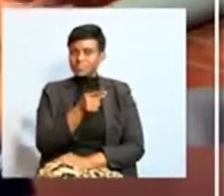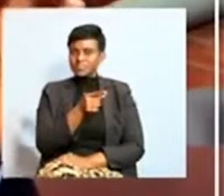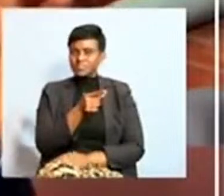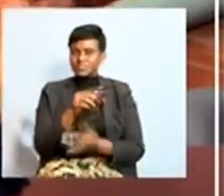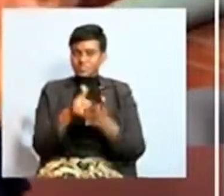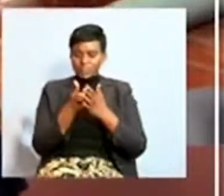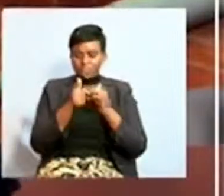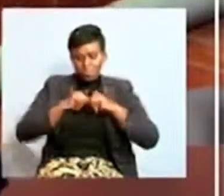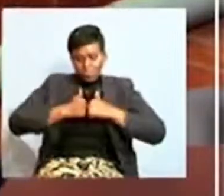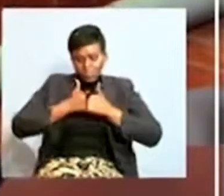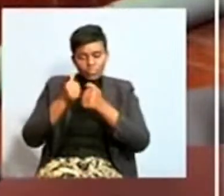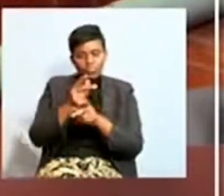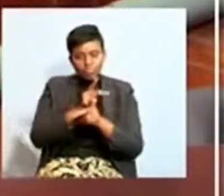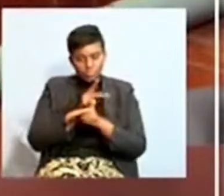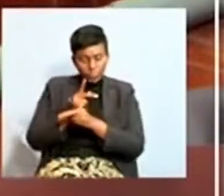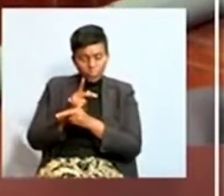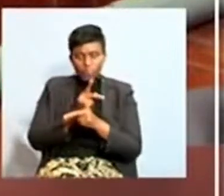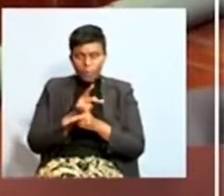how we should handle